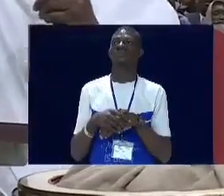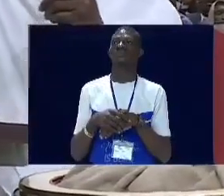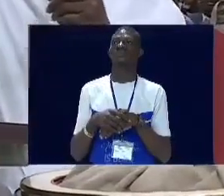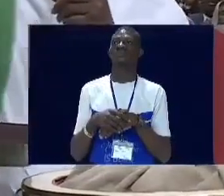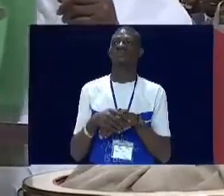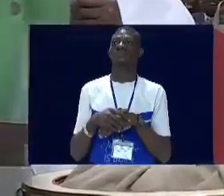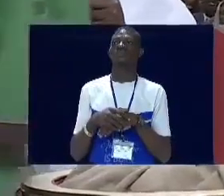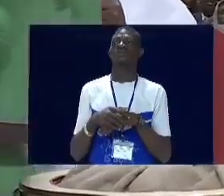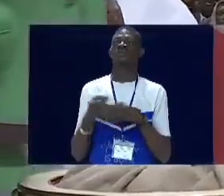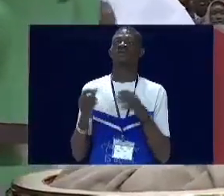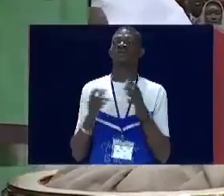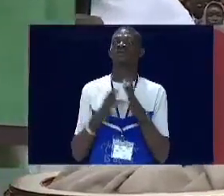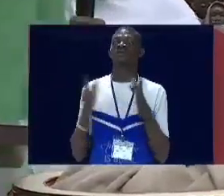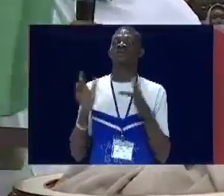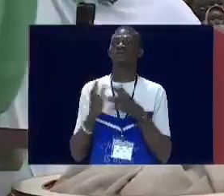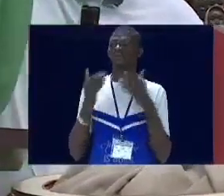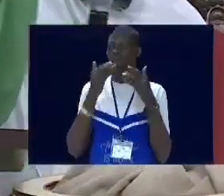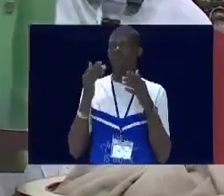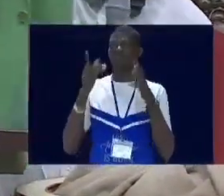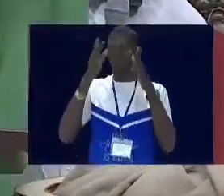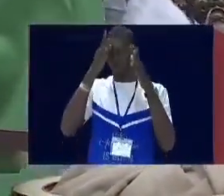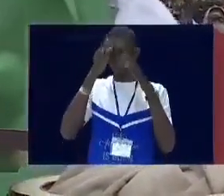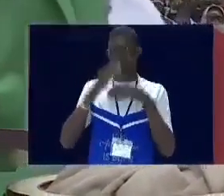Thank you,